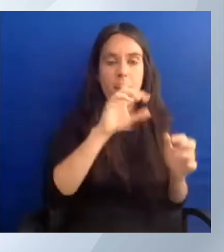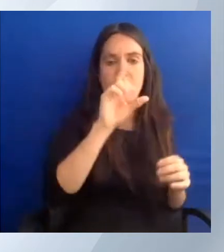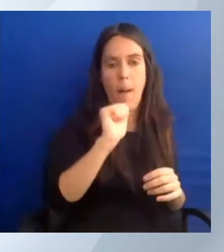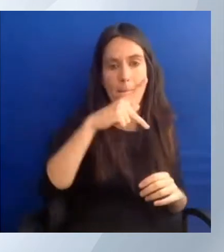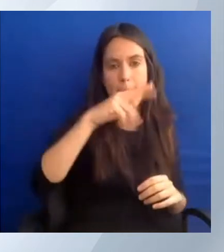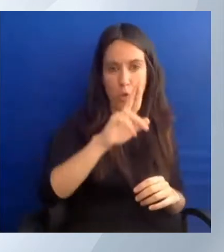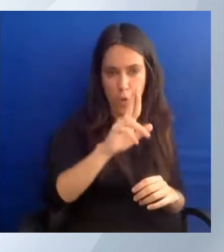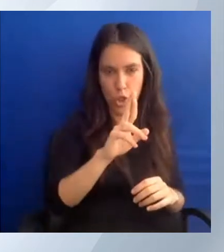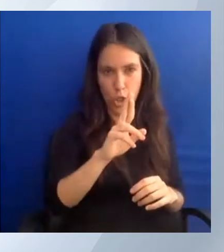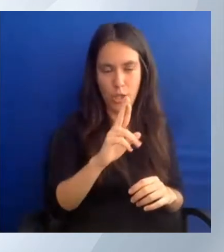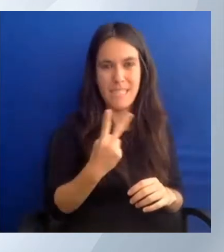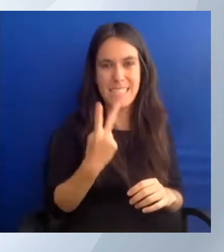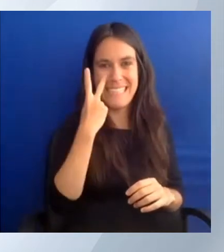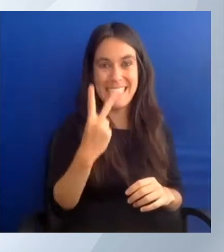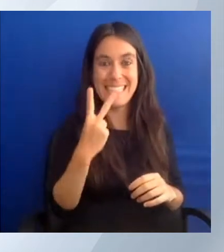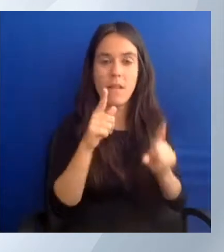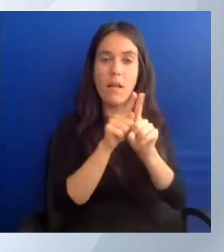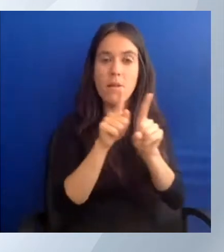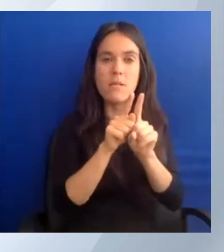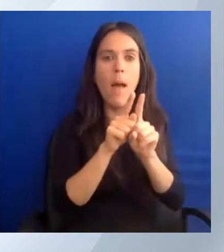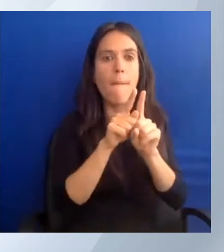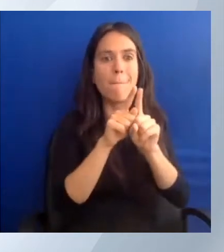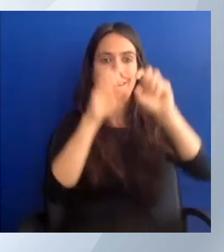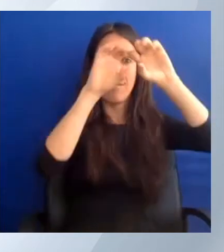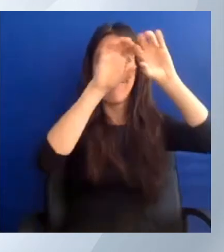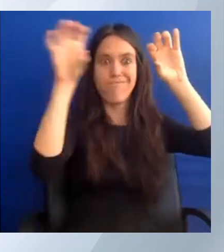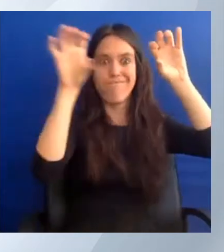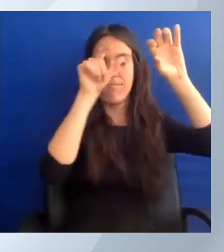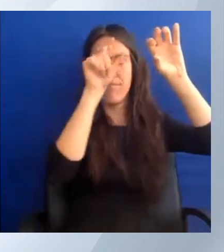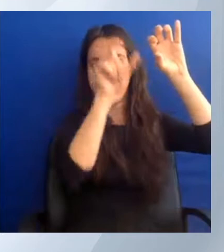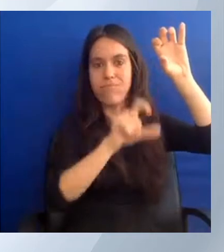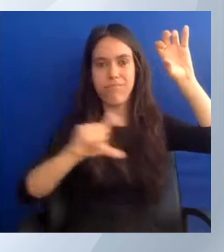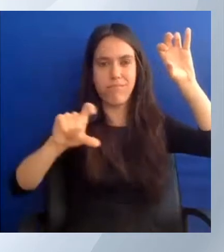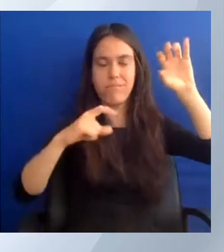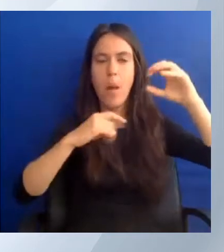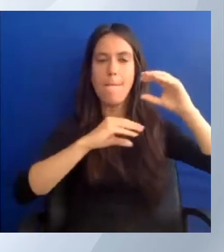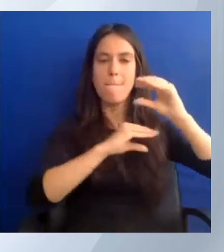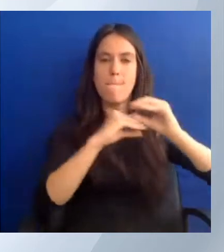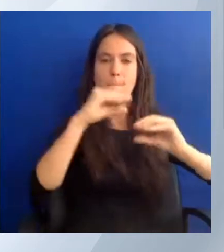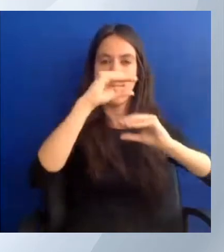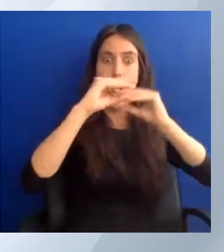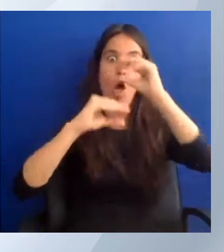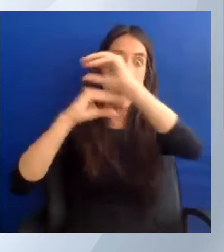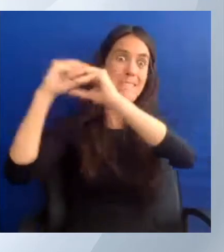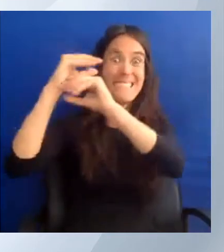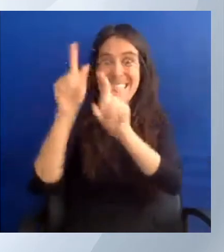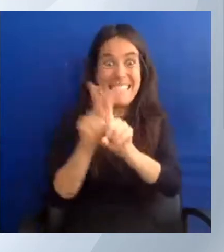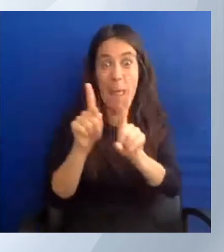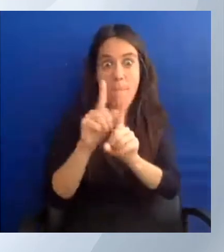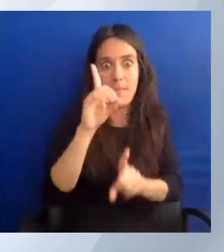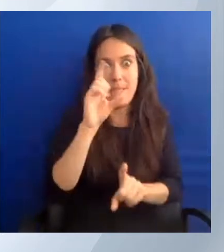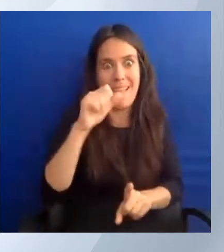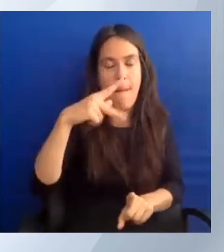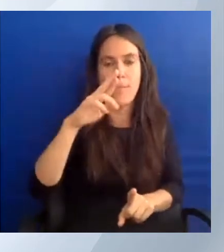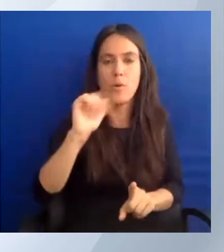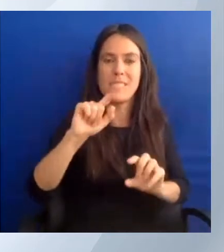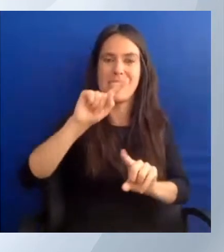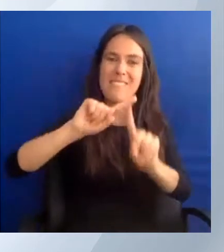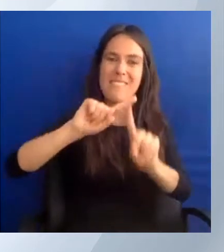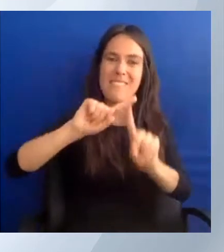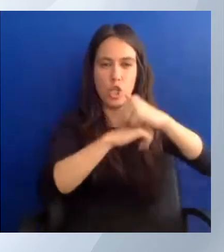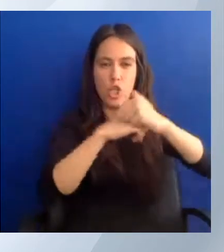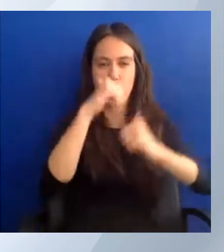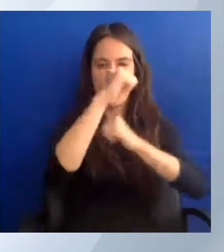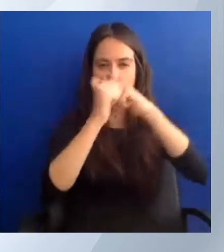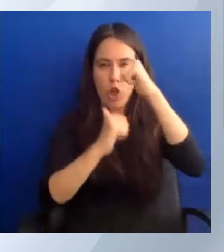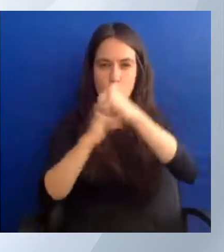pod, and they are accessing the standard building blocks of Dapr by using these pods. As you can